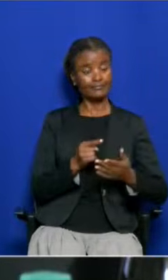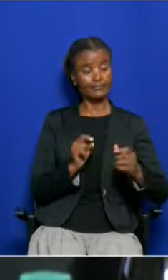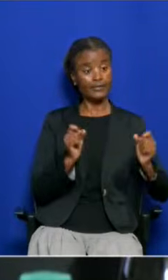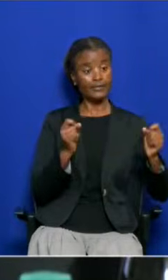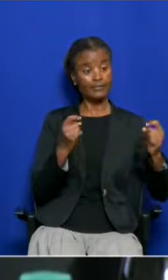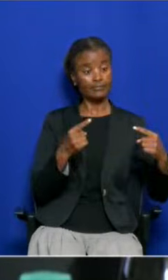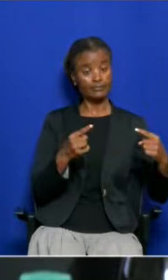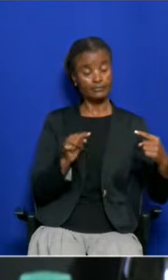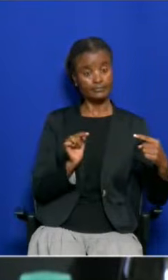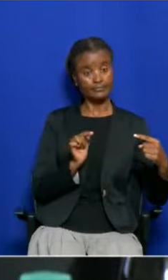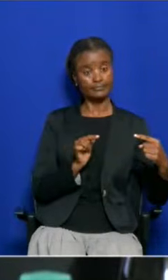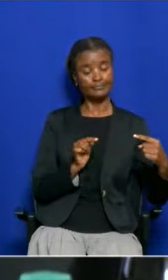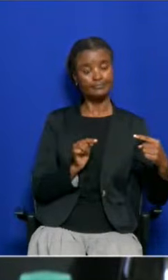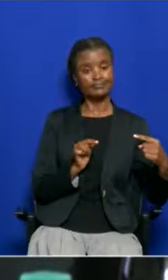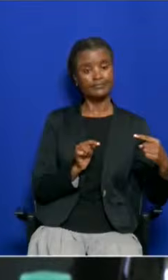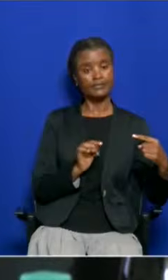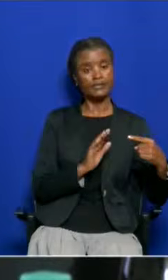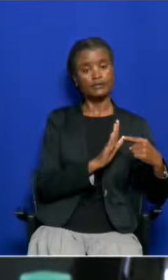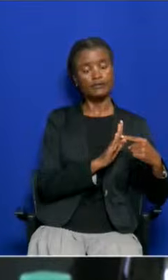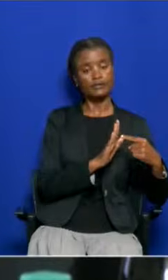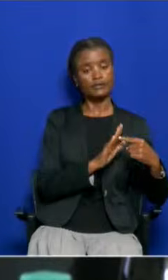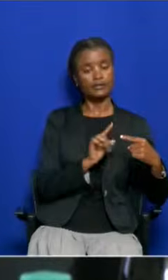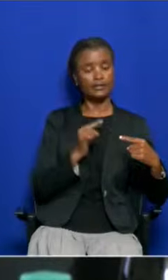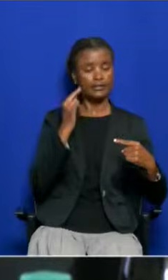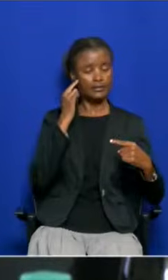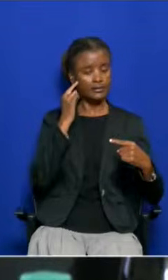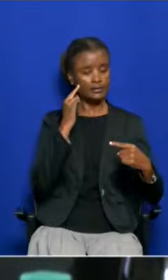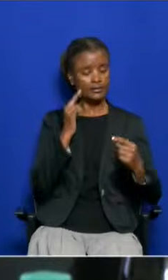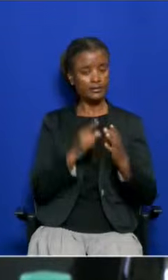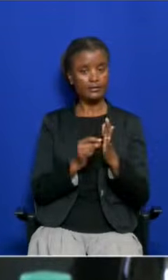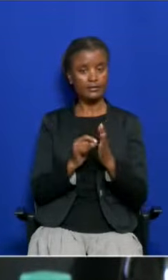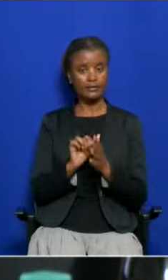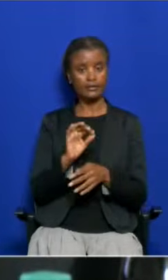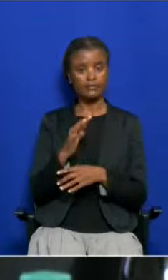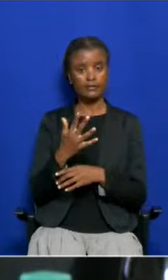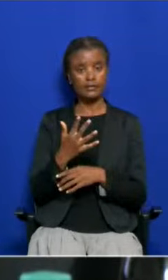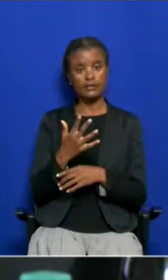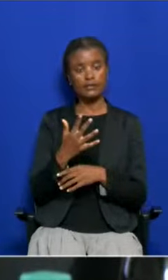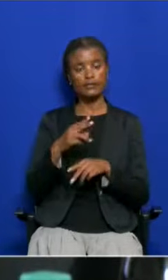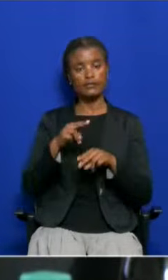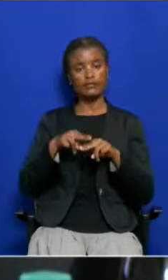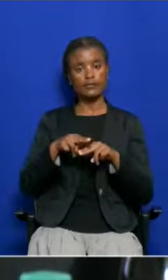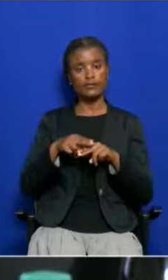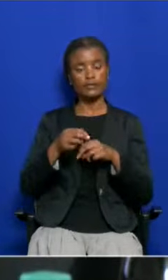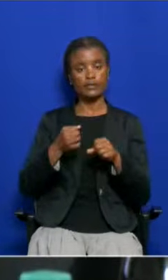think these dates, yeah, it's the 5th of February, 2024.